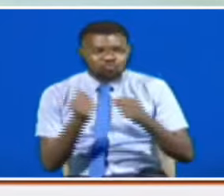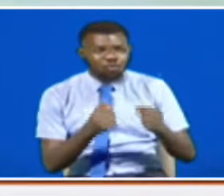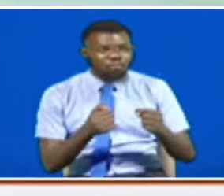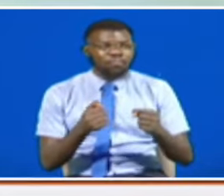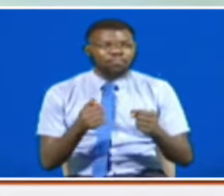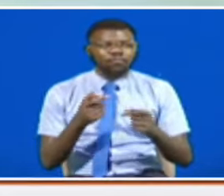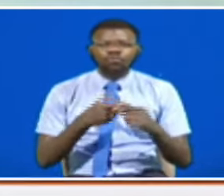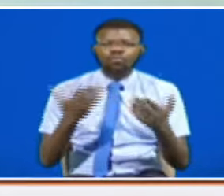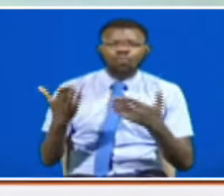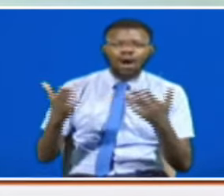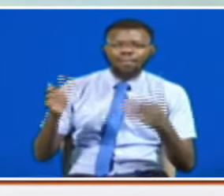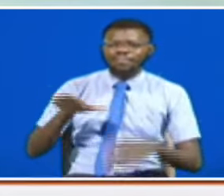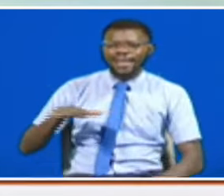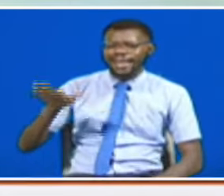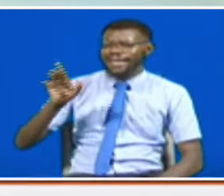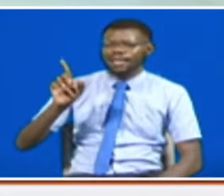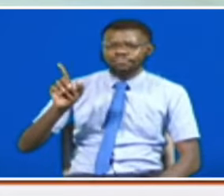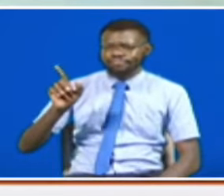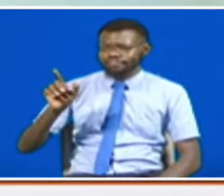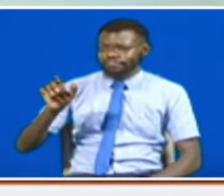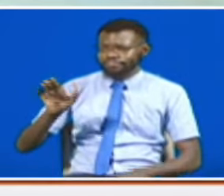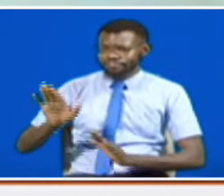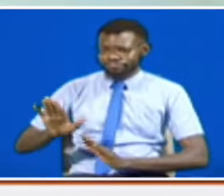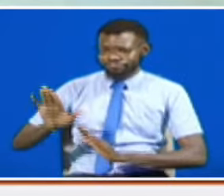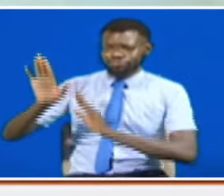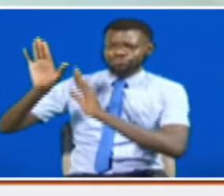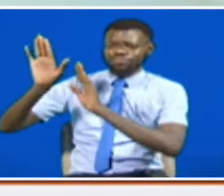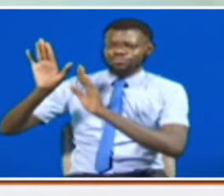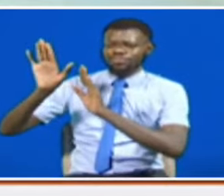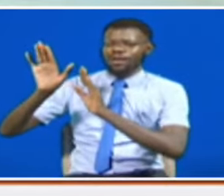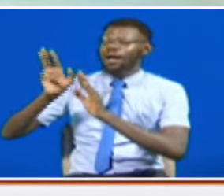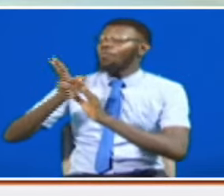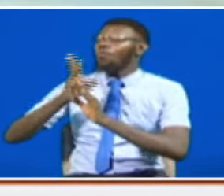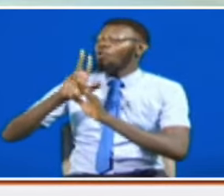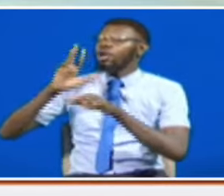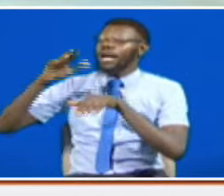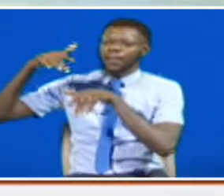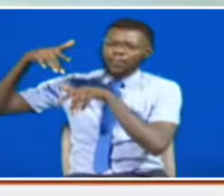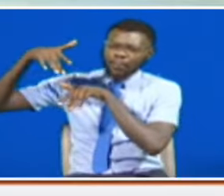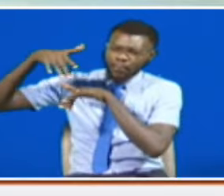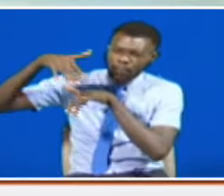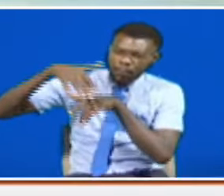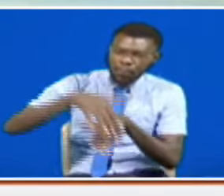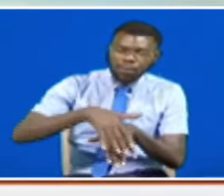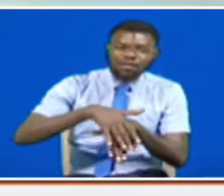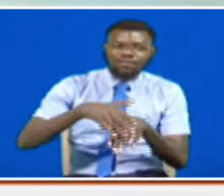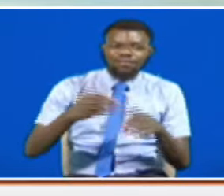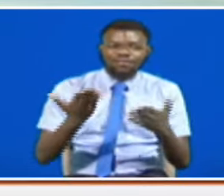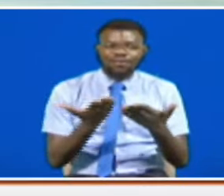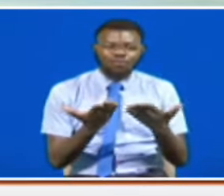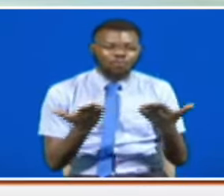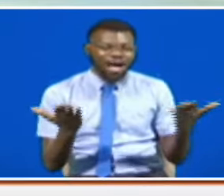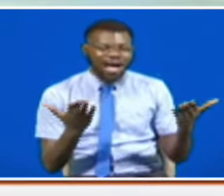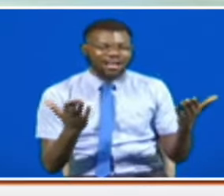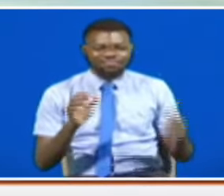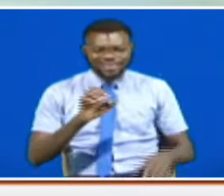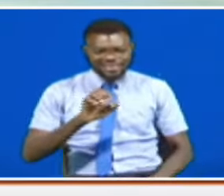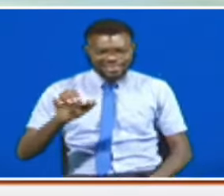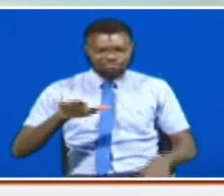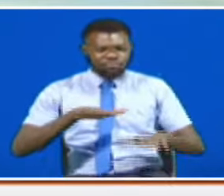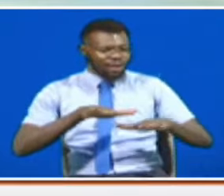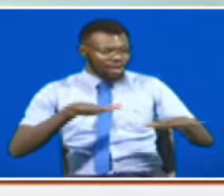all come from the highlands and converge towards the lower lands of, you know, the Eastlands area.